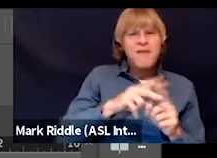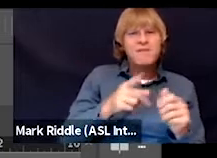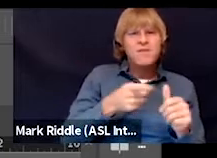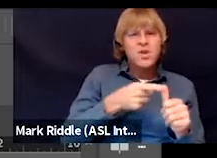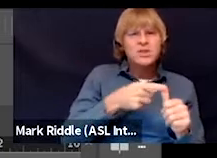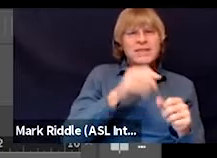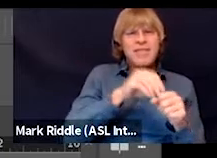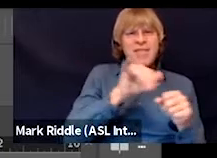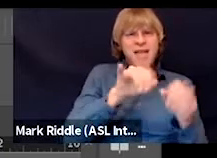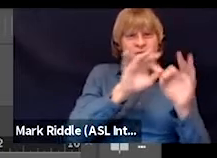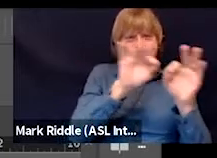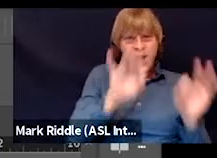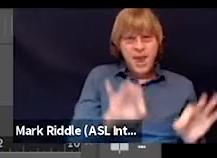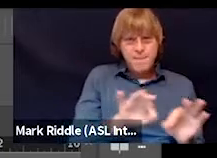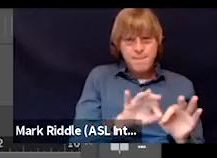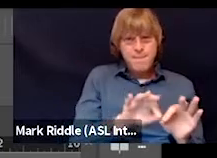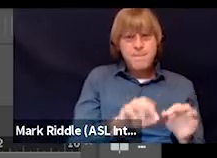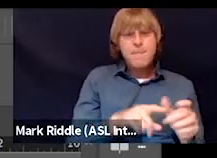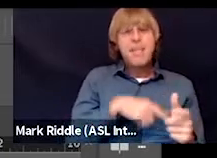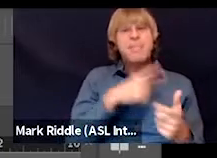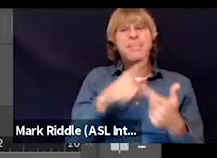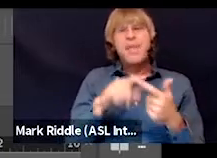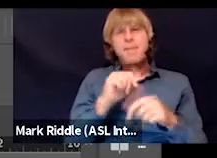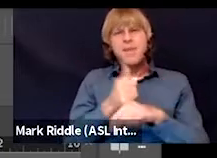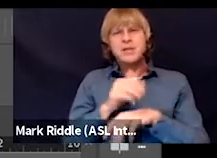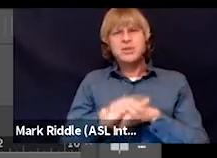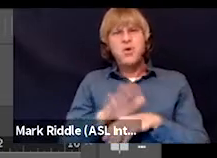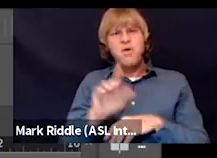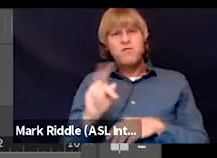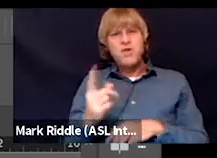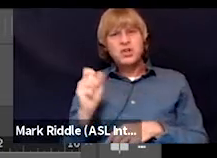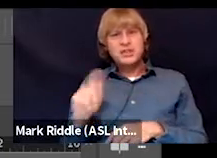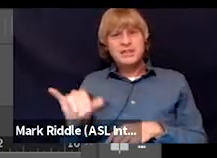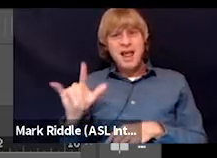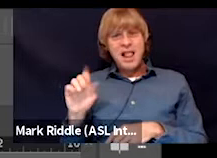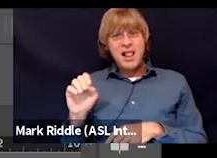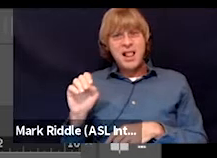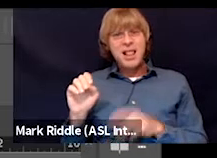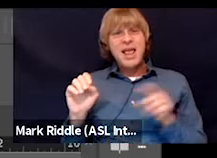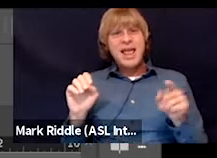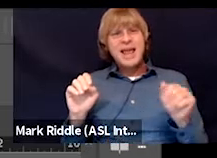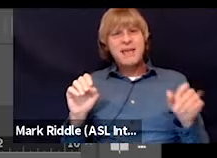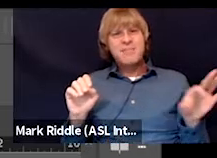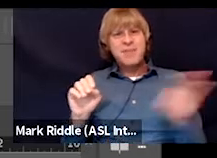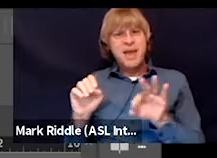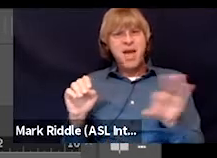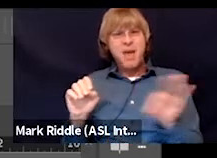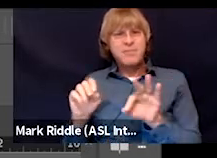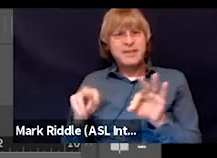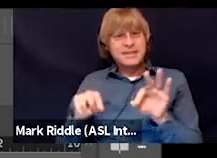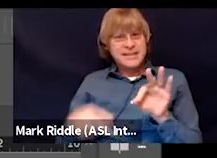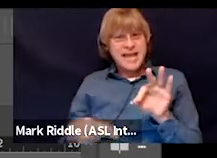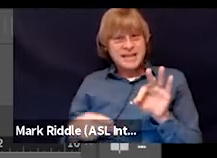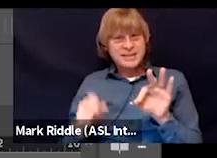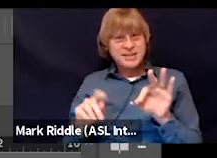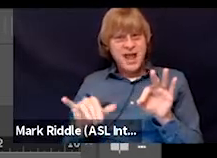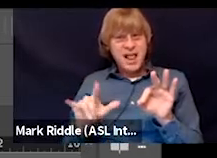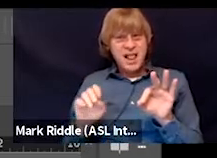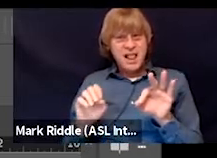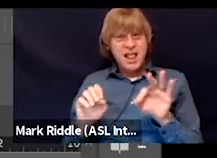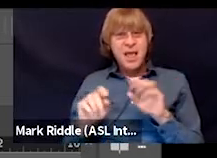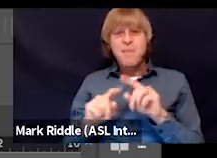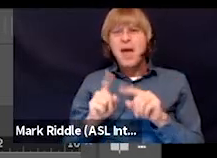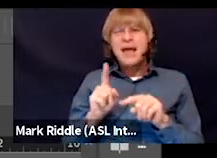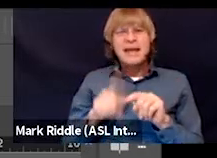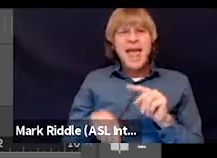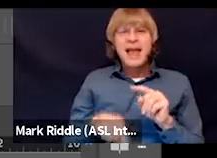in a frame, and then based on your first style, it can pick up the second style, but it